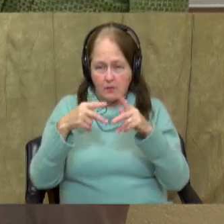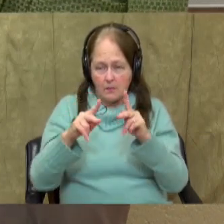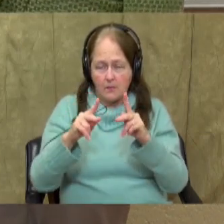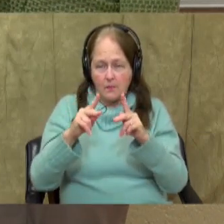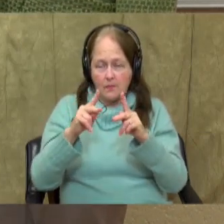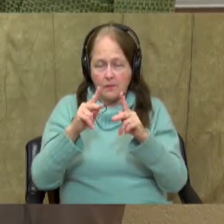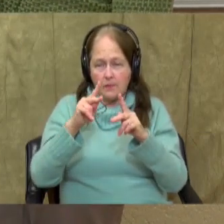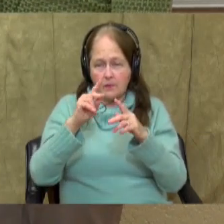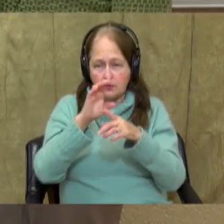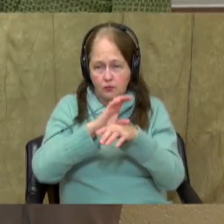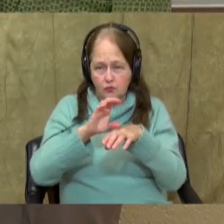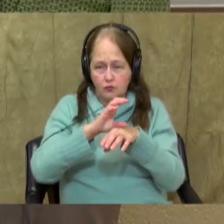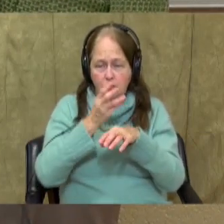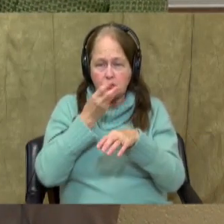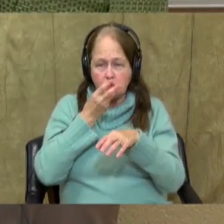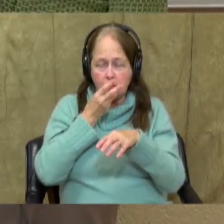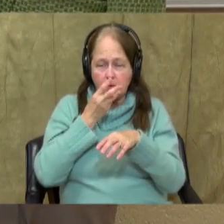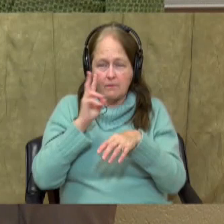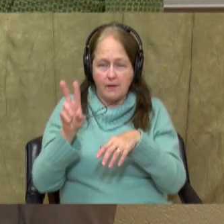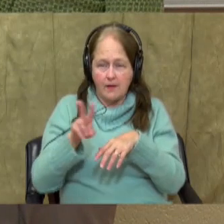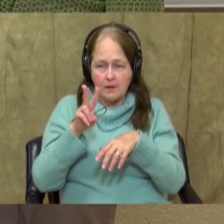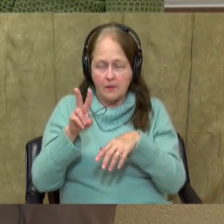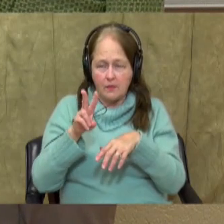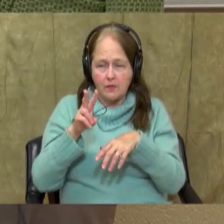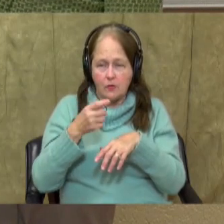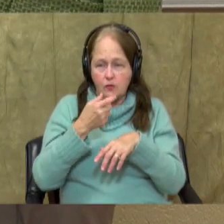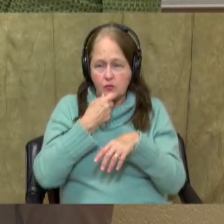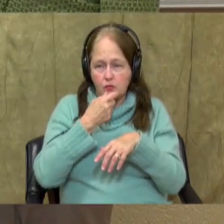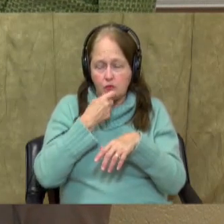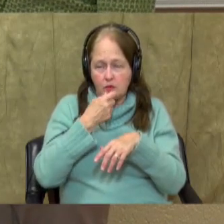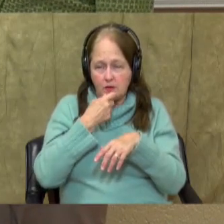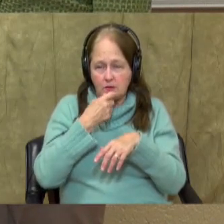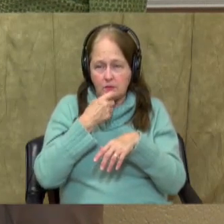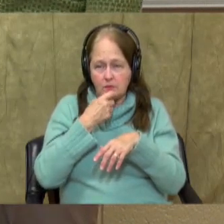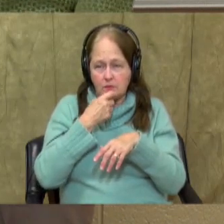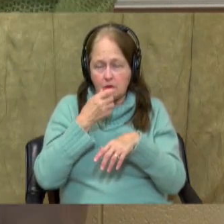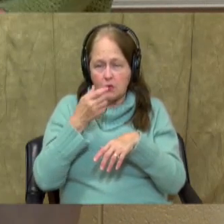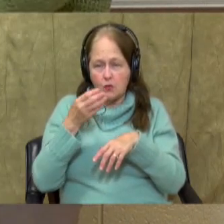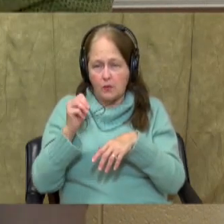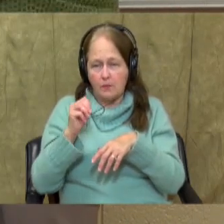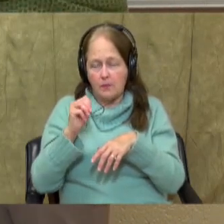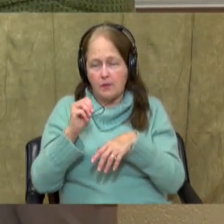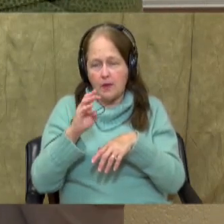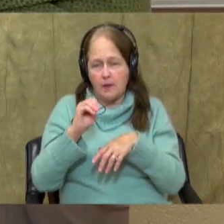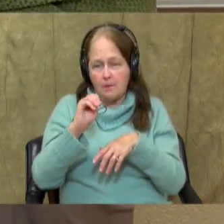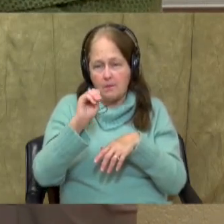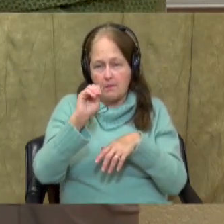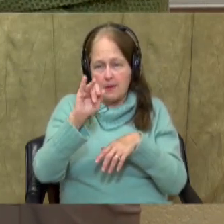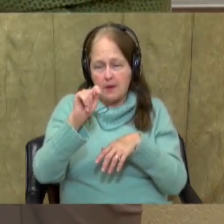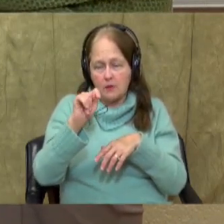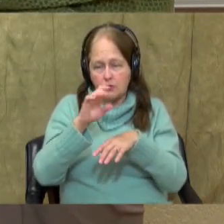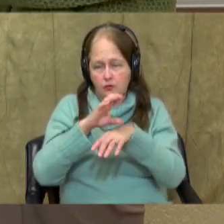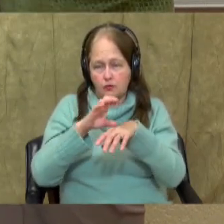chocolate, strawberry, vanilla, cookies and cream, and mint chocolate chip.